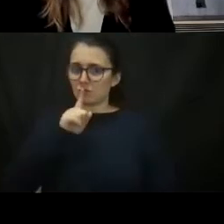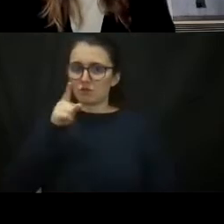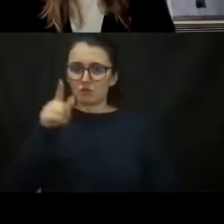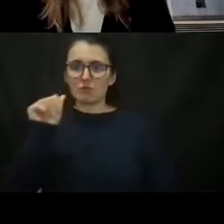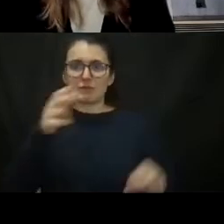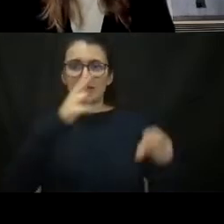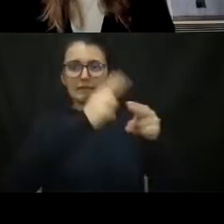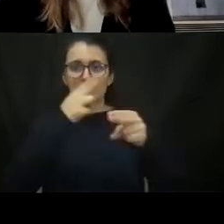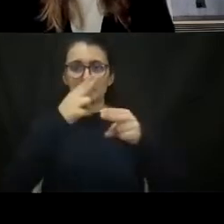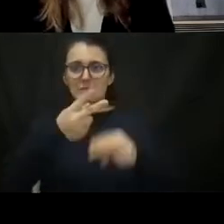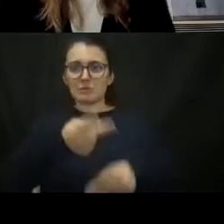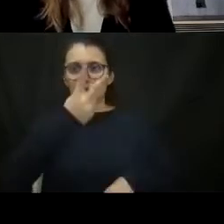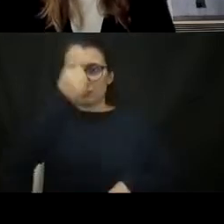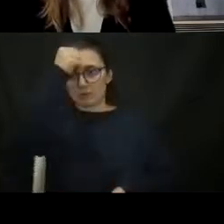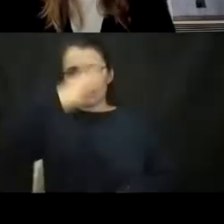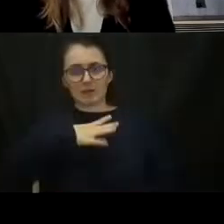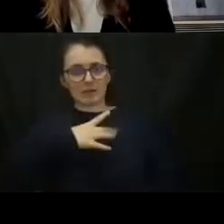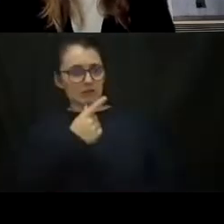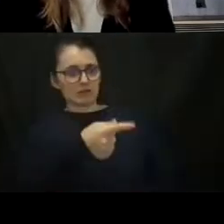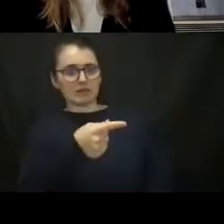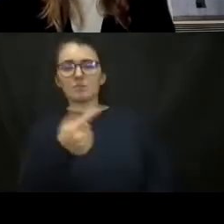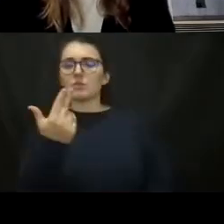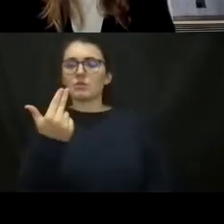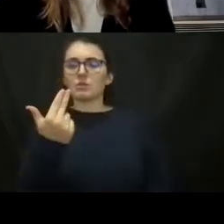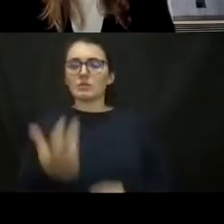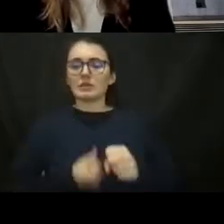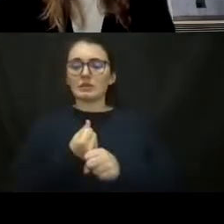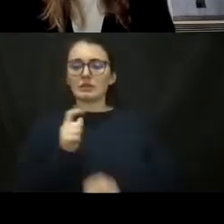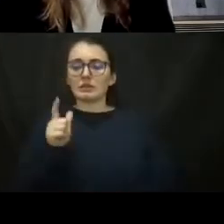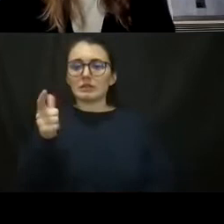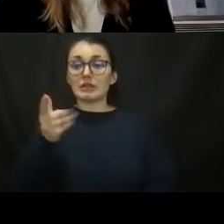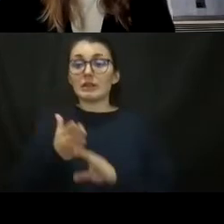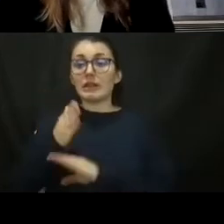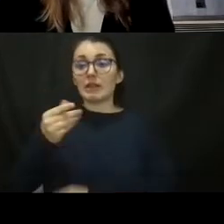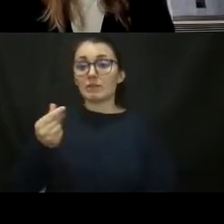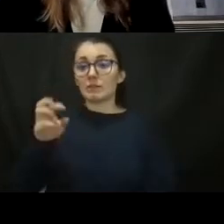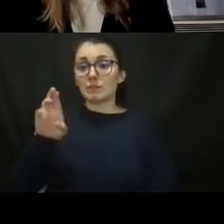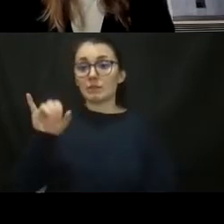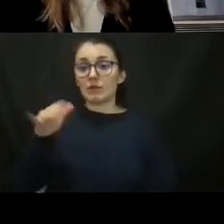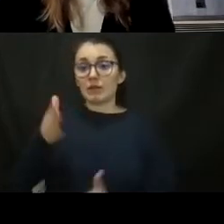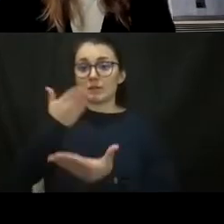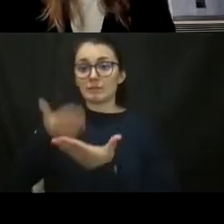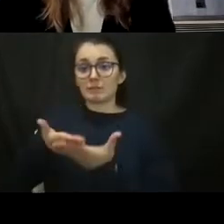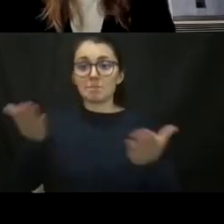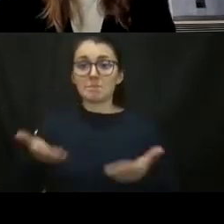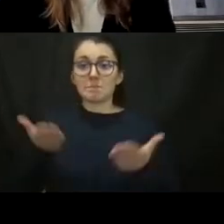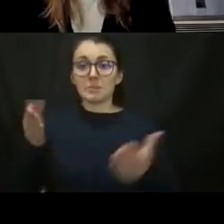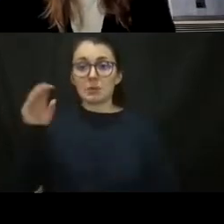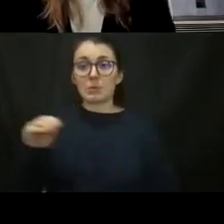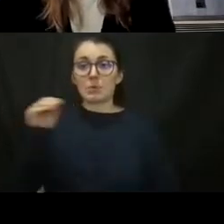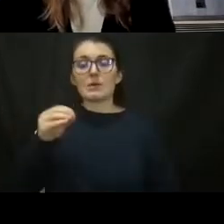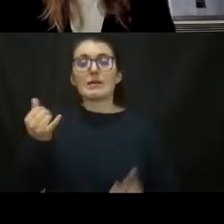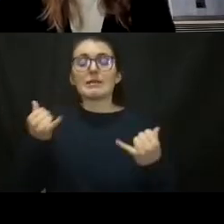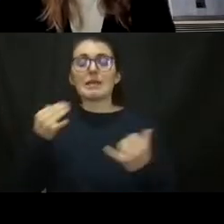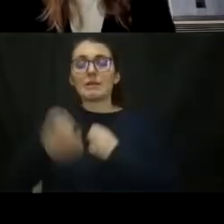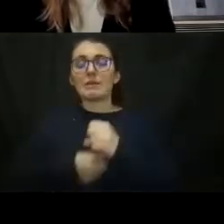second mural. This is about 13 years later after Gray came to the Columbia River and named it. So we're now in